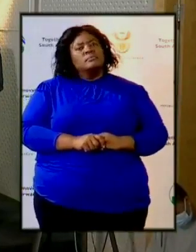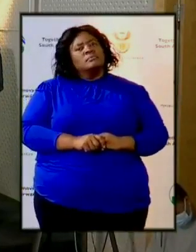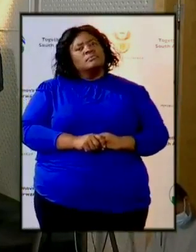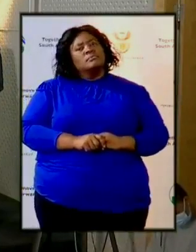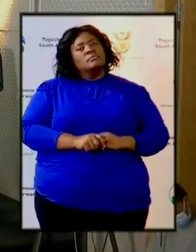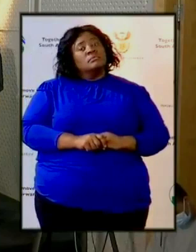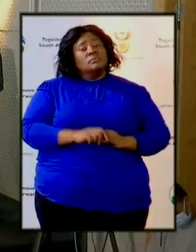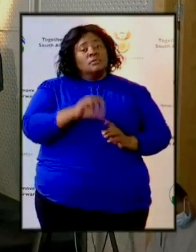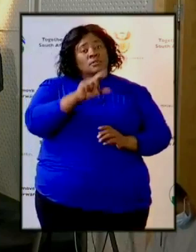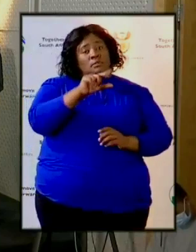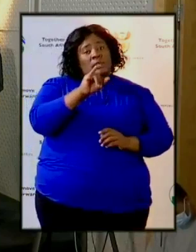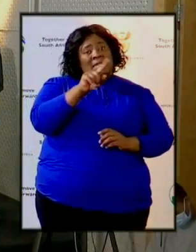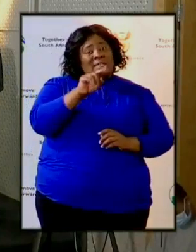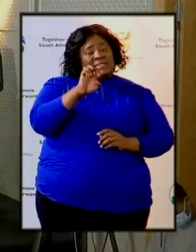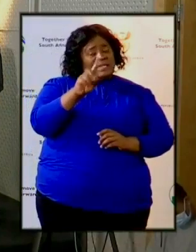Lizeka.